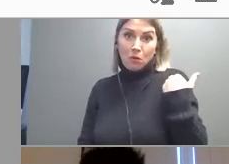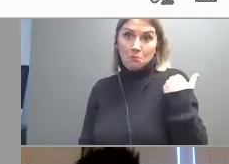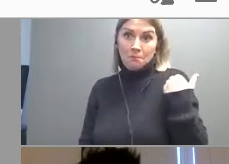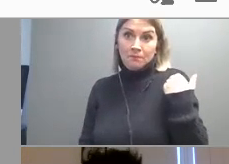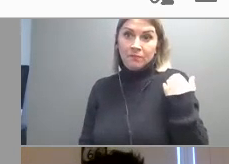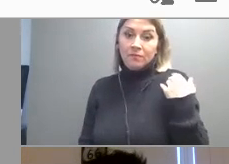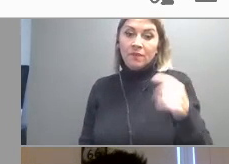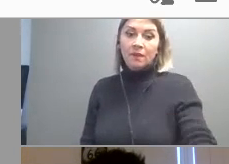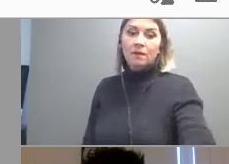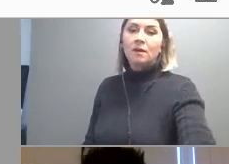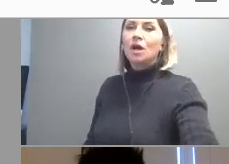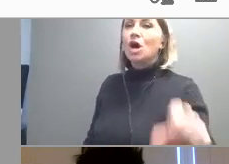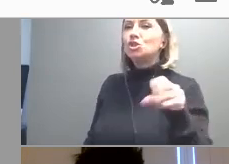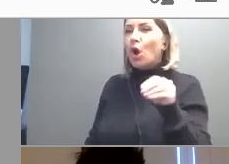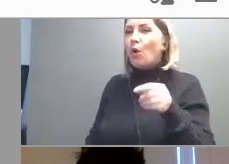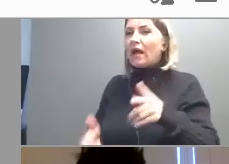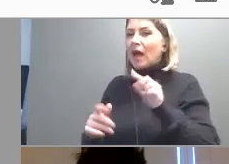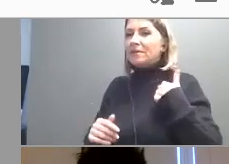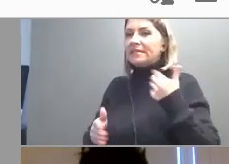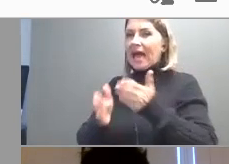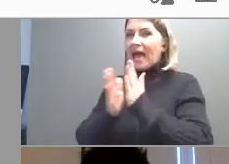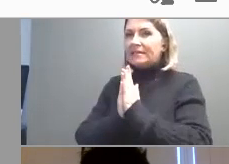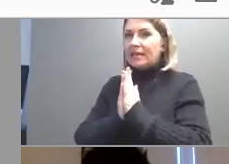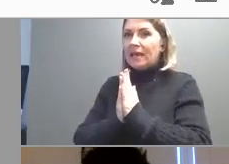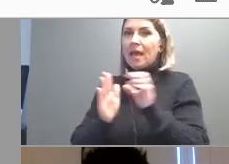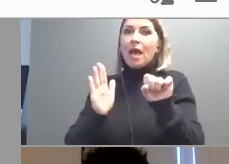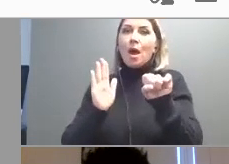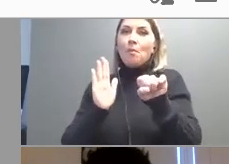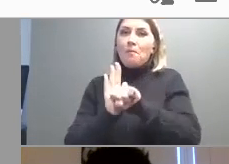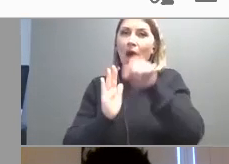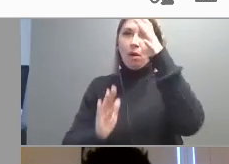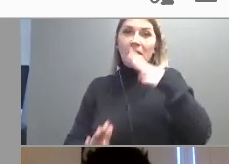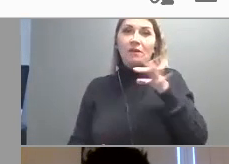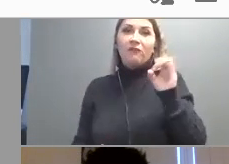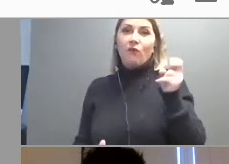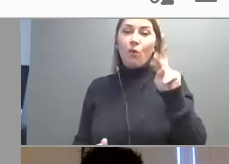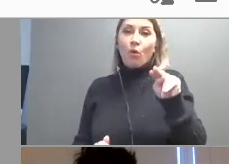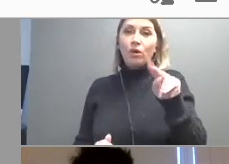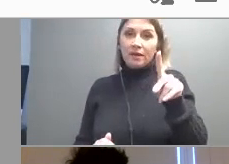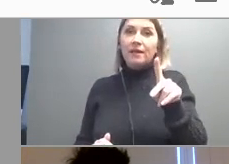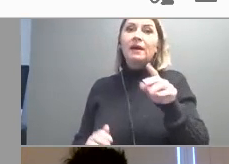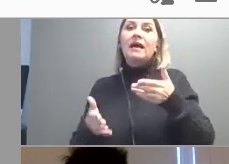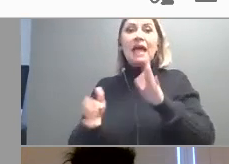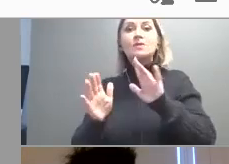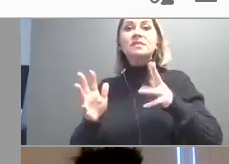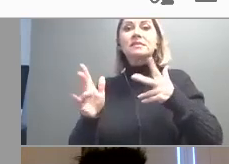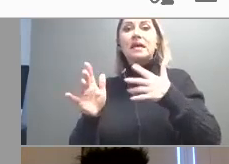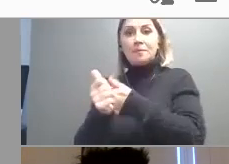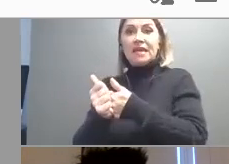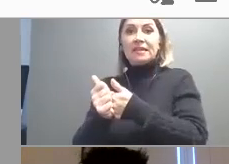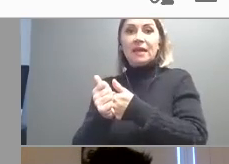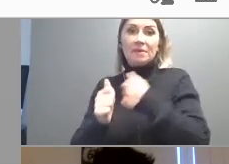Okay, so let me explain. Bellman-Ford allows us to update vertices even if we have found a particular vertex